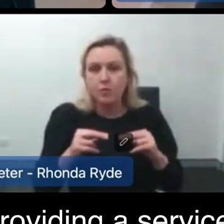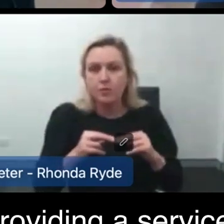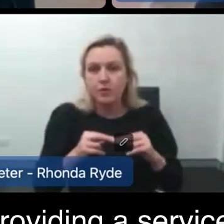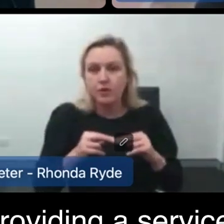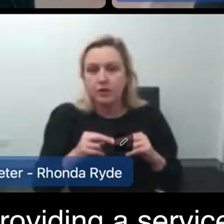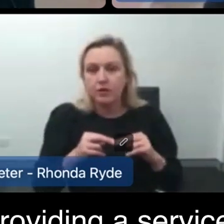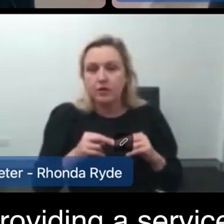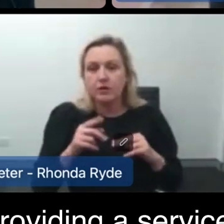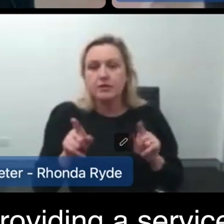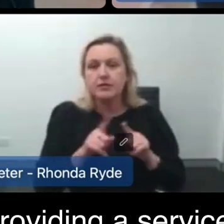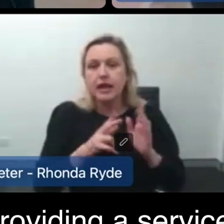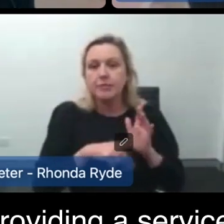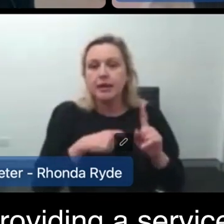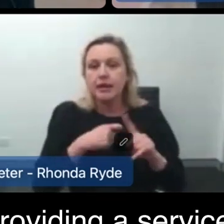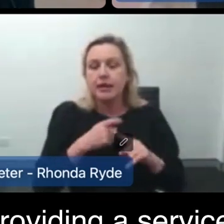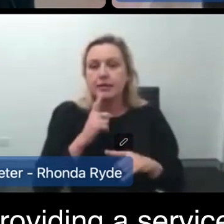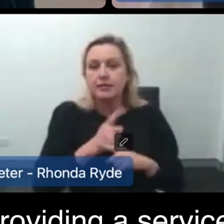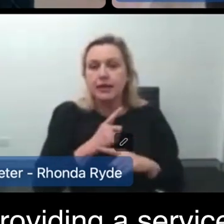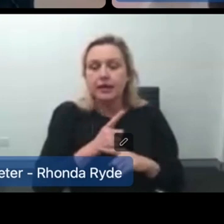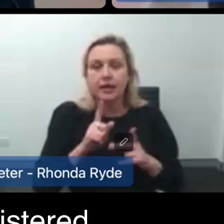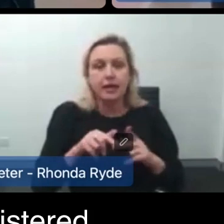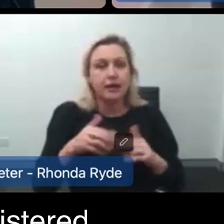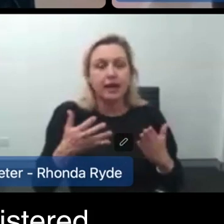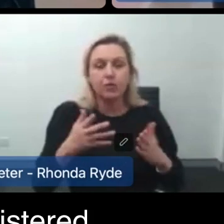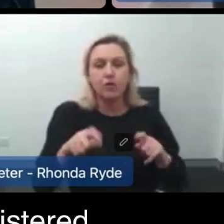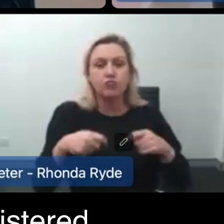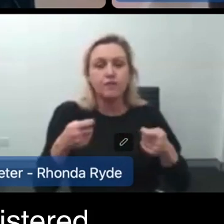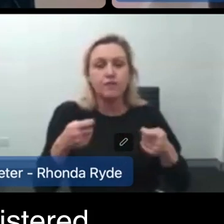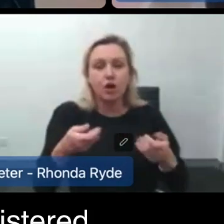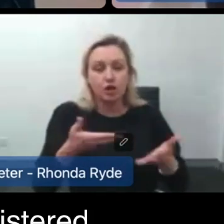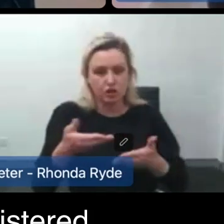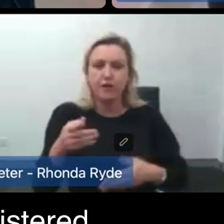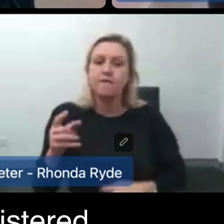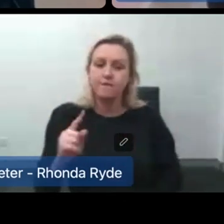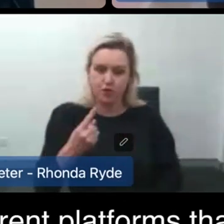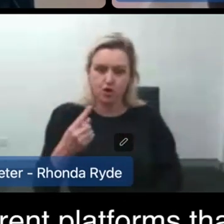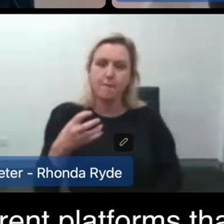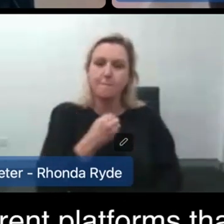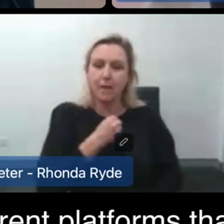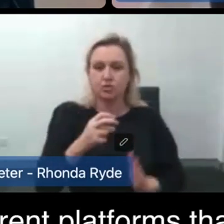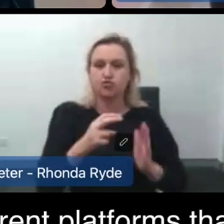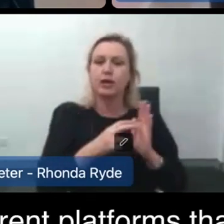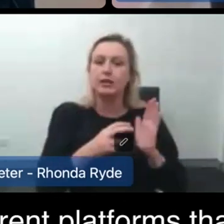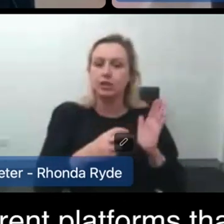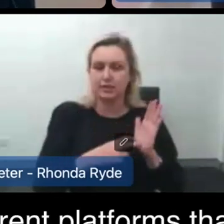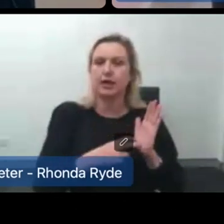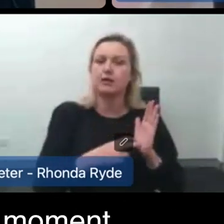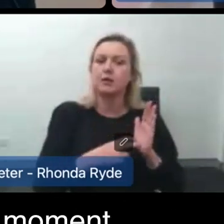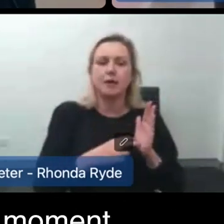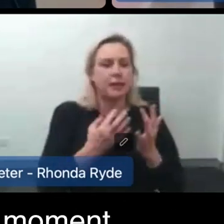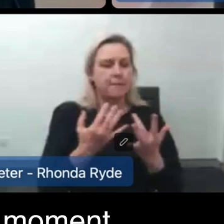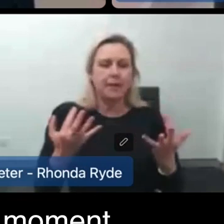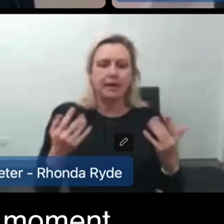Nick mentioned, anyone providing a service will need to be registered. And so there are a lot of different platforms